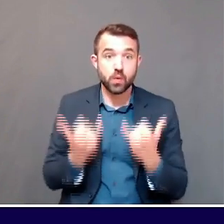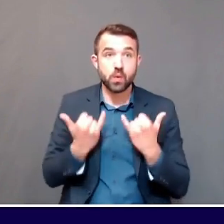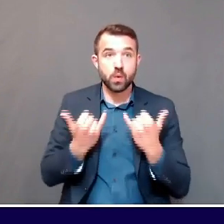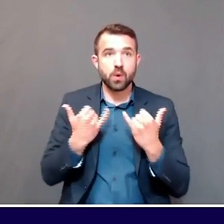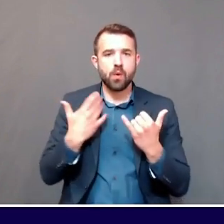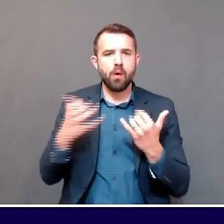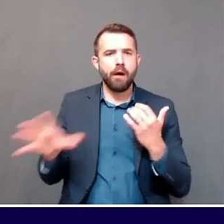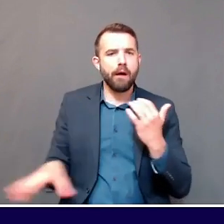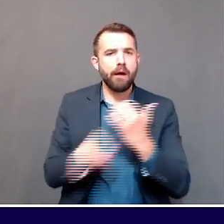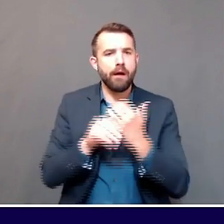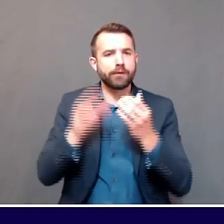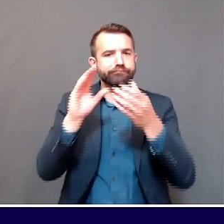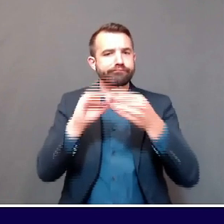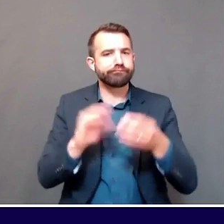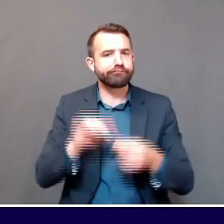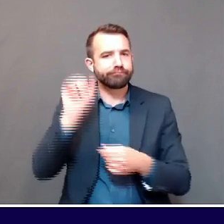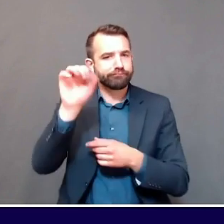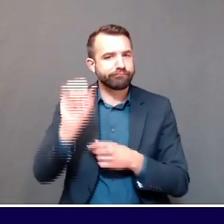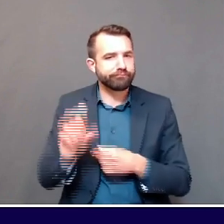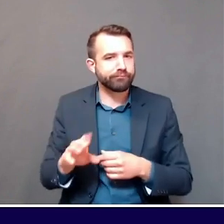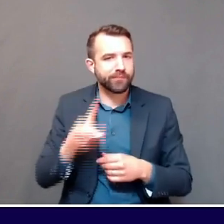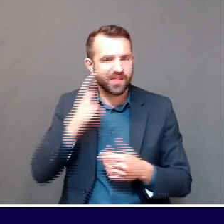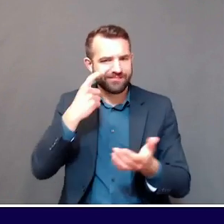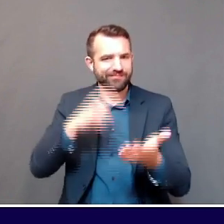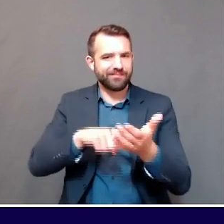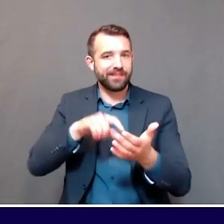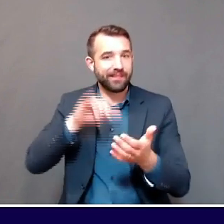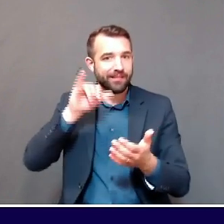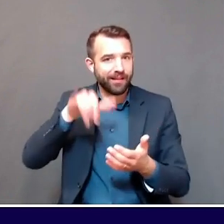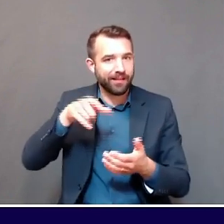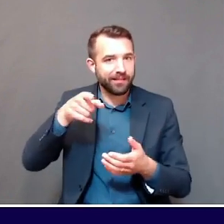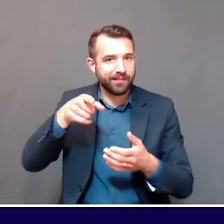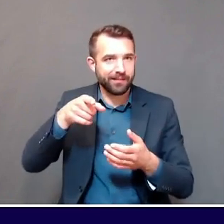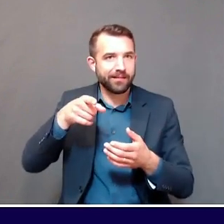with a commemoration and a biographical note.